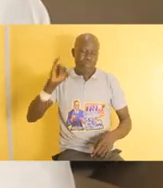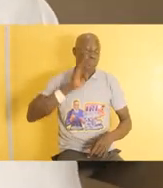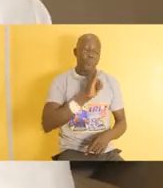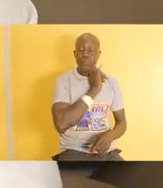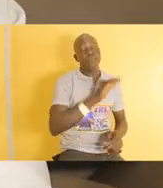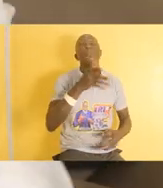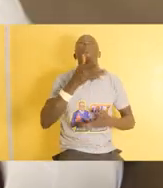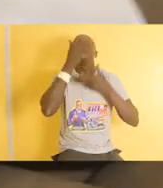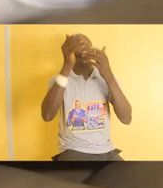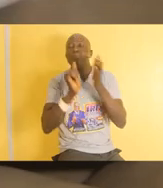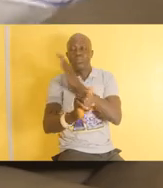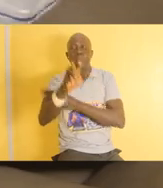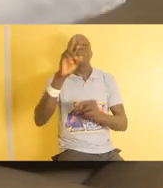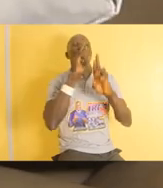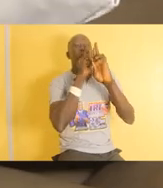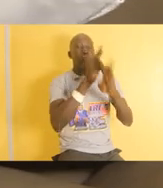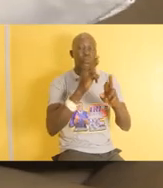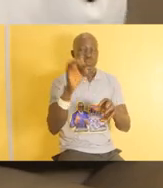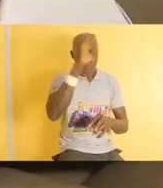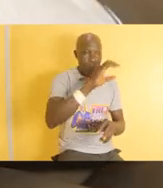the Israelites no, no, that was where God